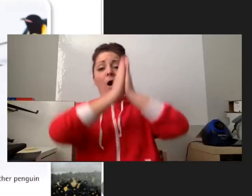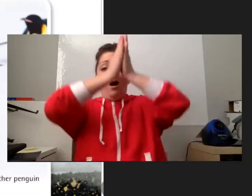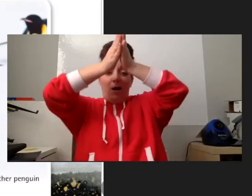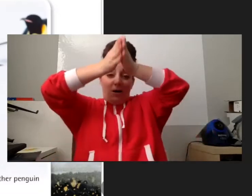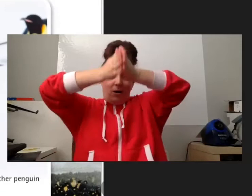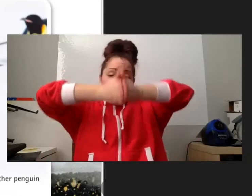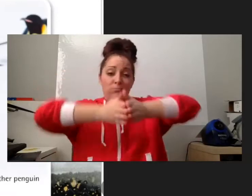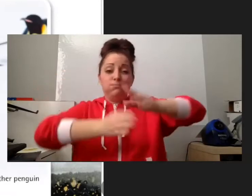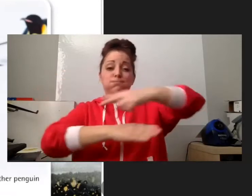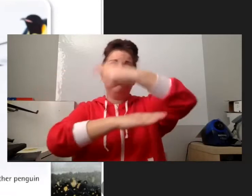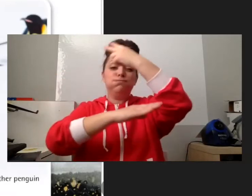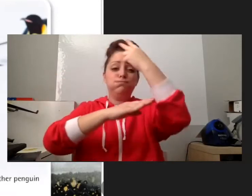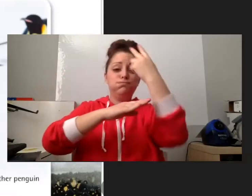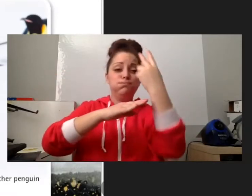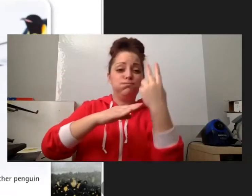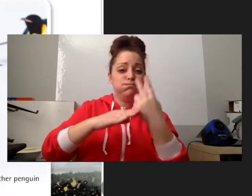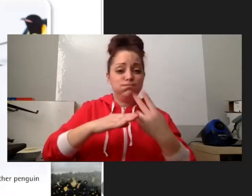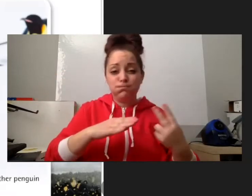shrimp,